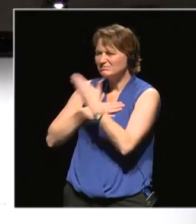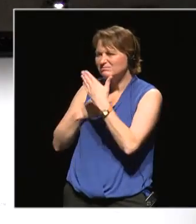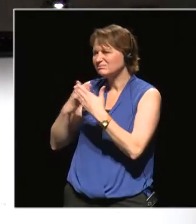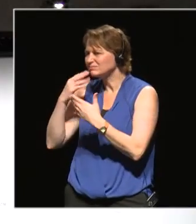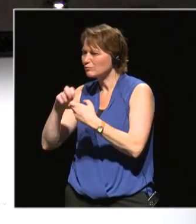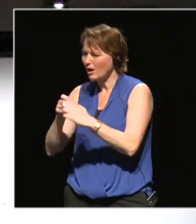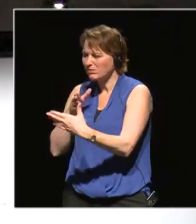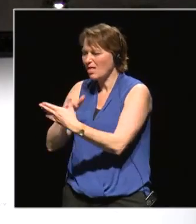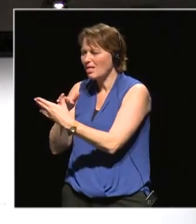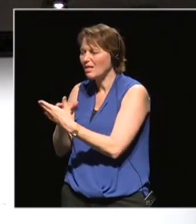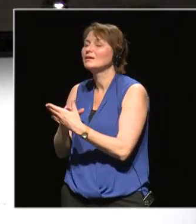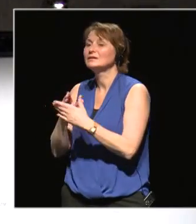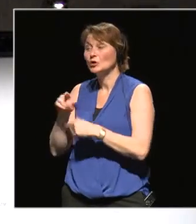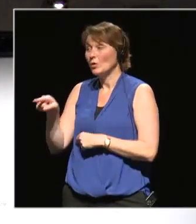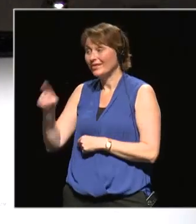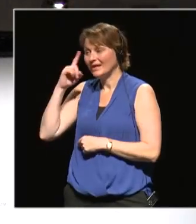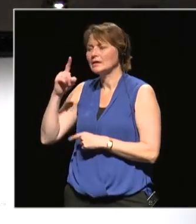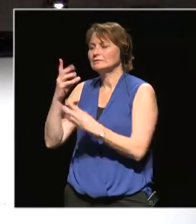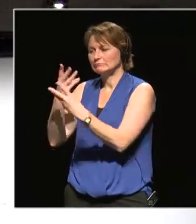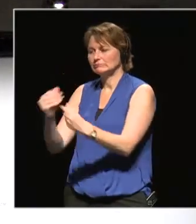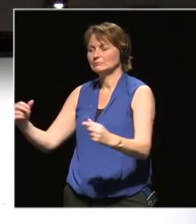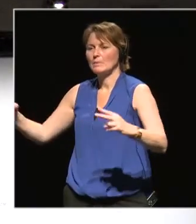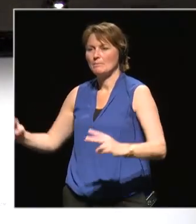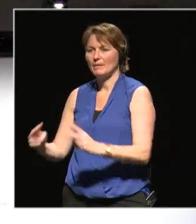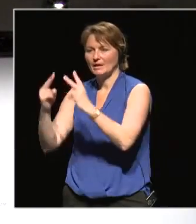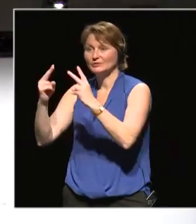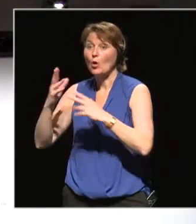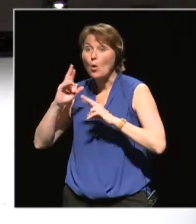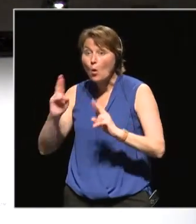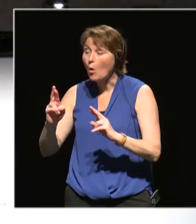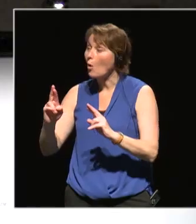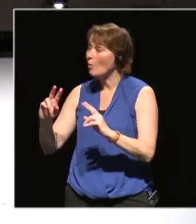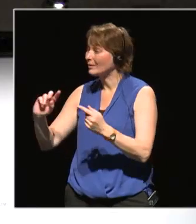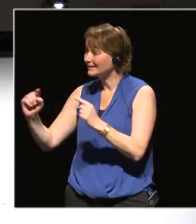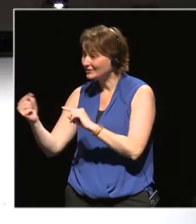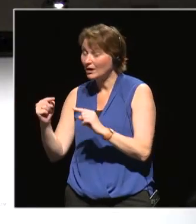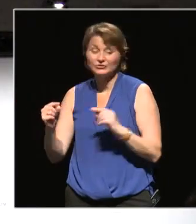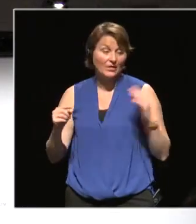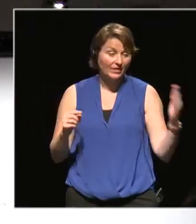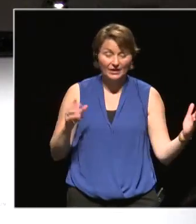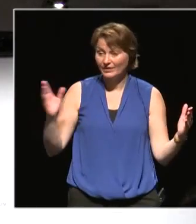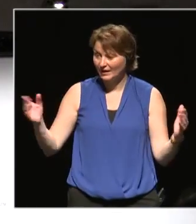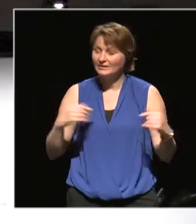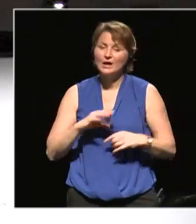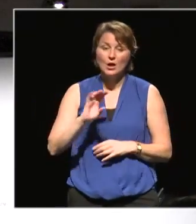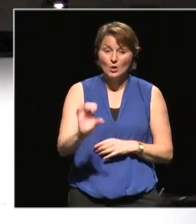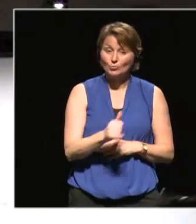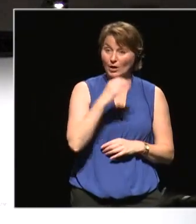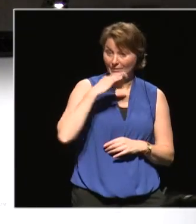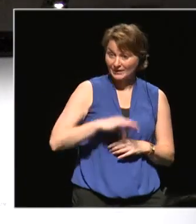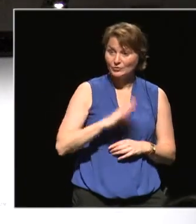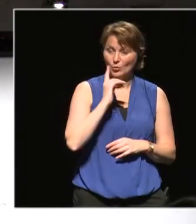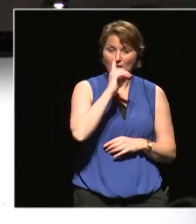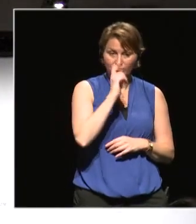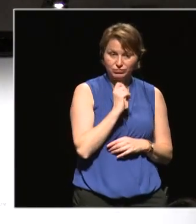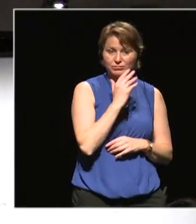all add up in Paris. So let's try and split the discussion a little bit that way. Prime Minister, we'll start with you and your other colleagues from the political activist